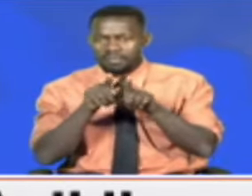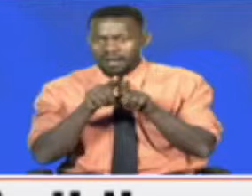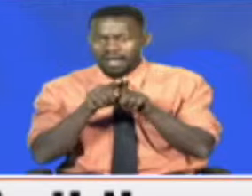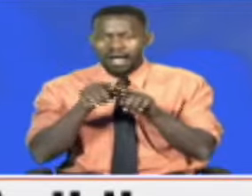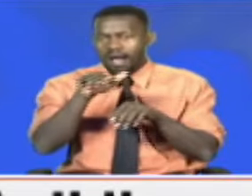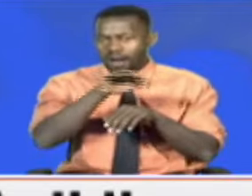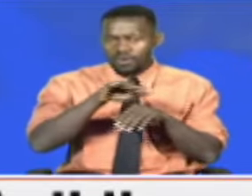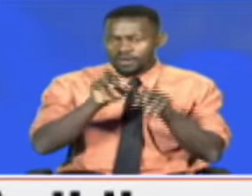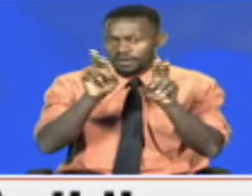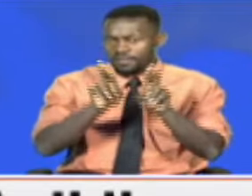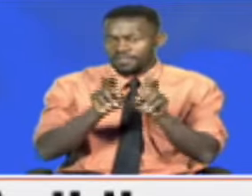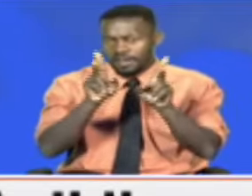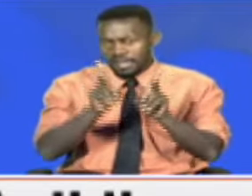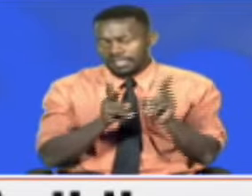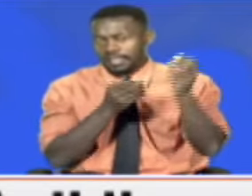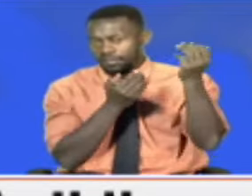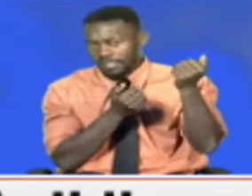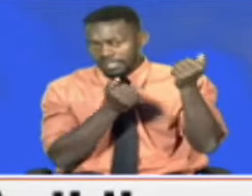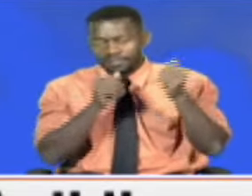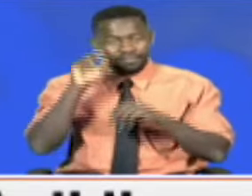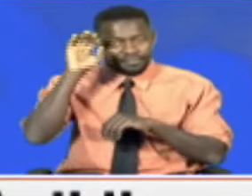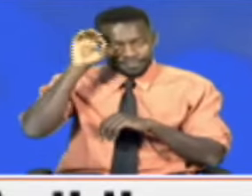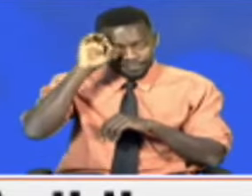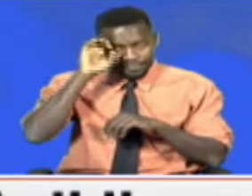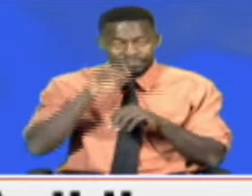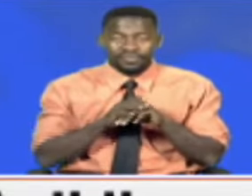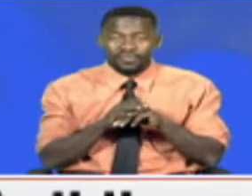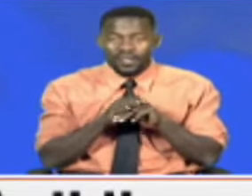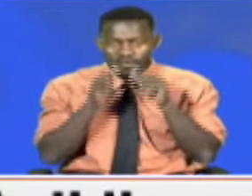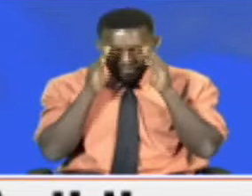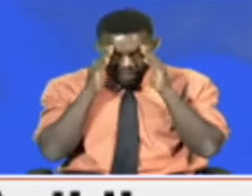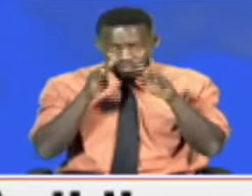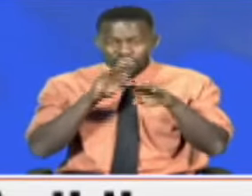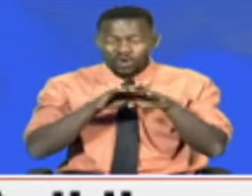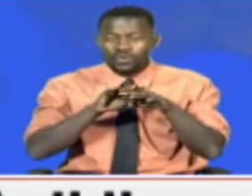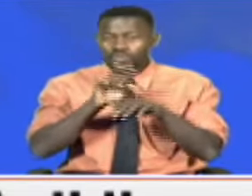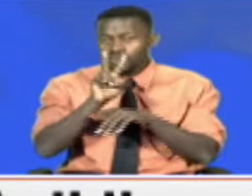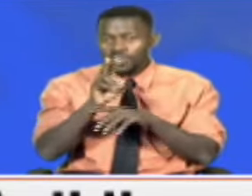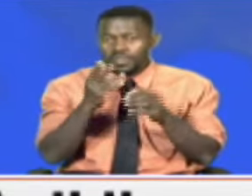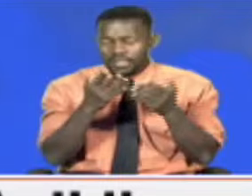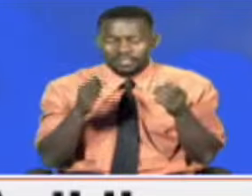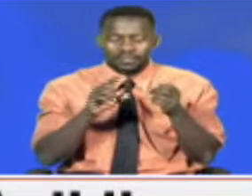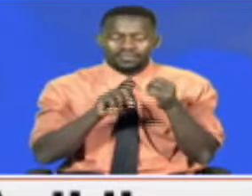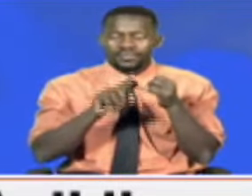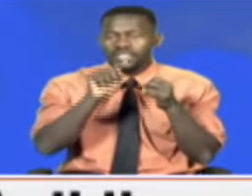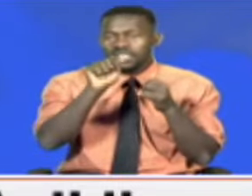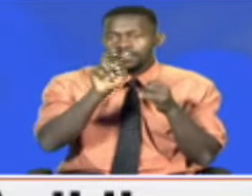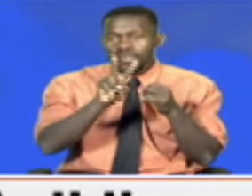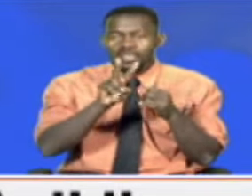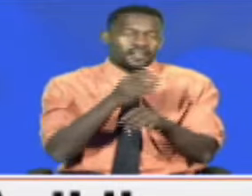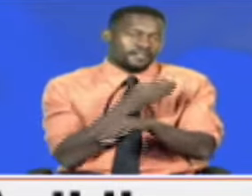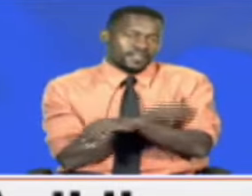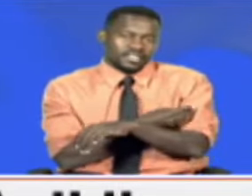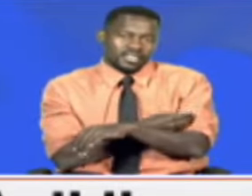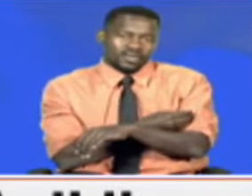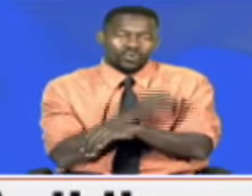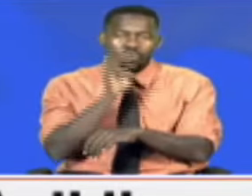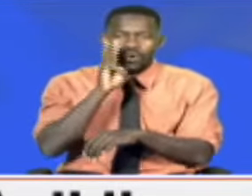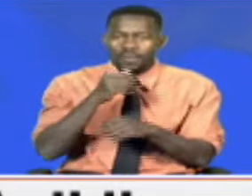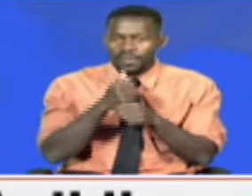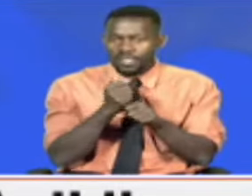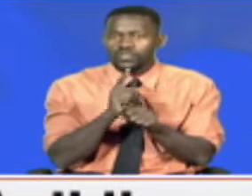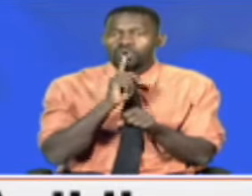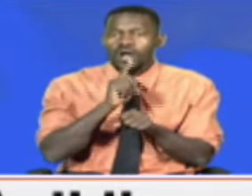mwa bonde la Ufa. So we are looking at two exciting things. One of them is the TB vaccine, which will serve to reduce the burden of